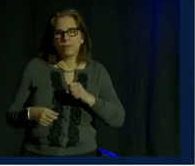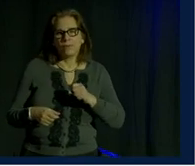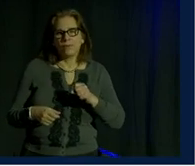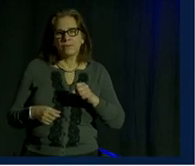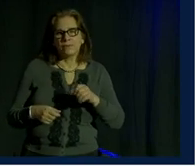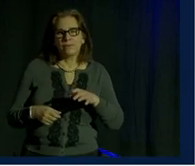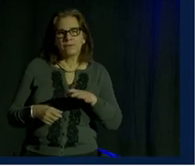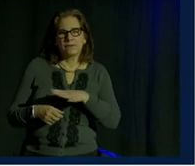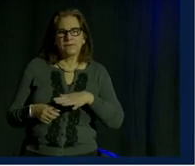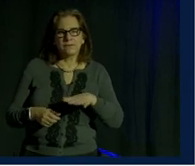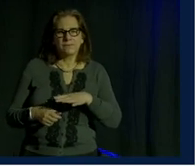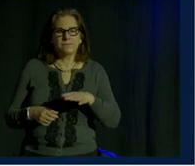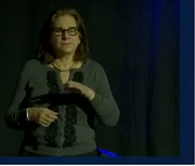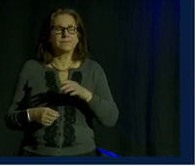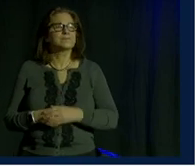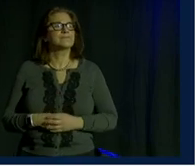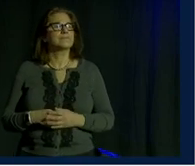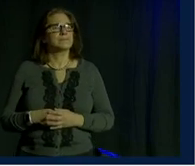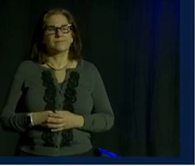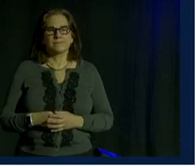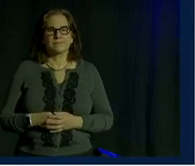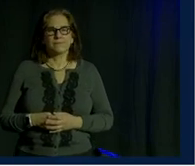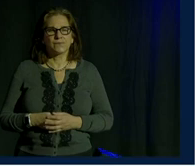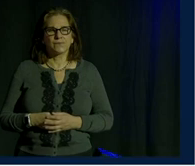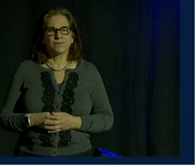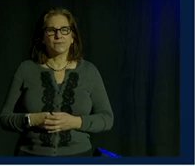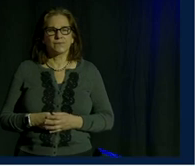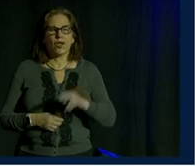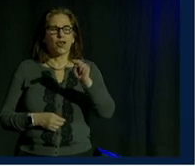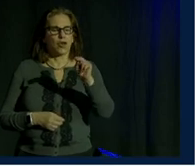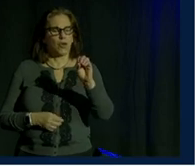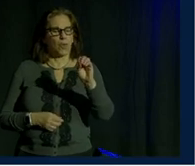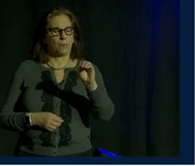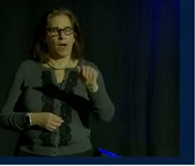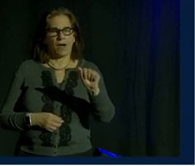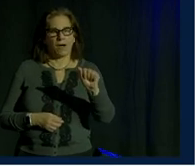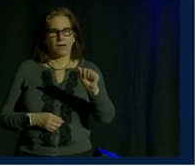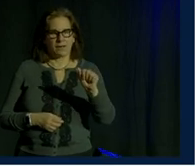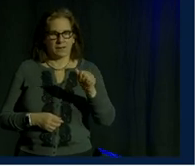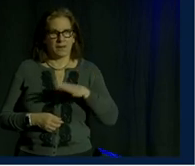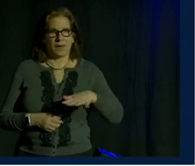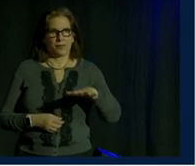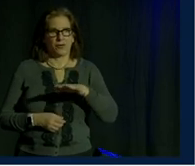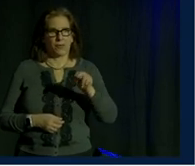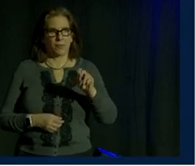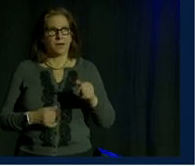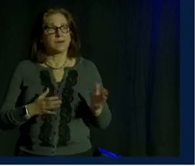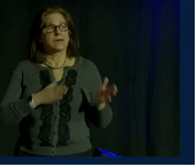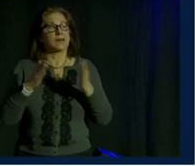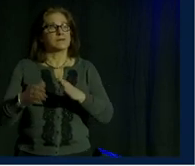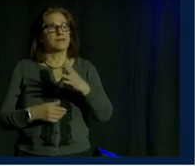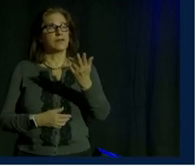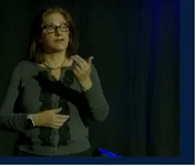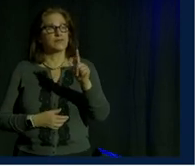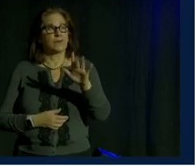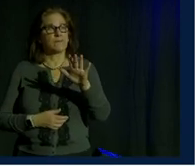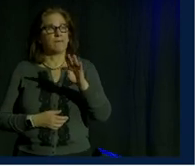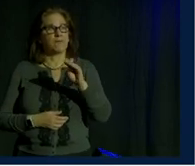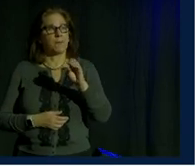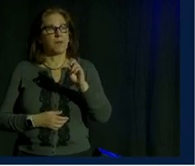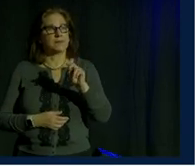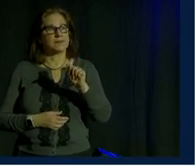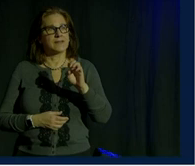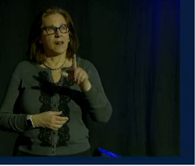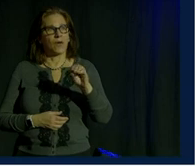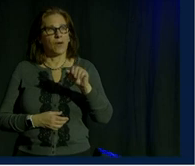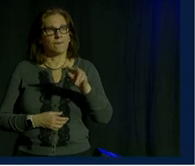Moving to Ward 5, we have another row home at 1325 Montello Avenue Northeast that is ripe for